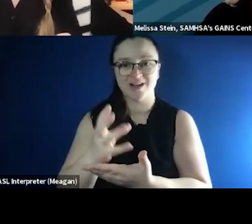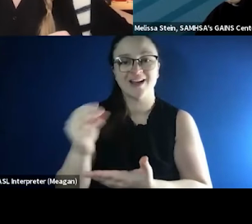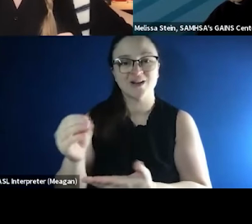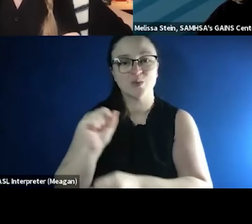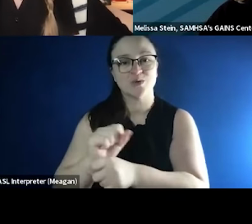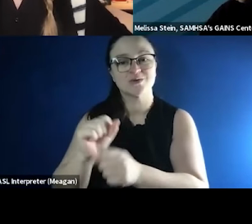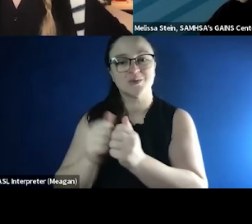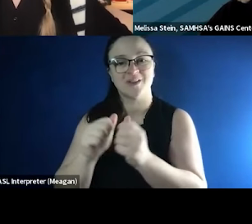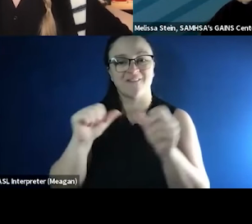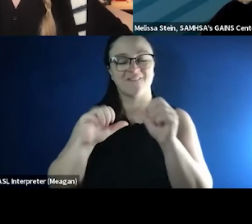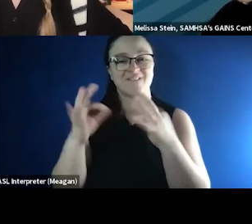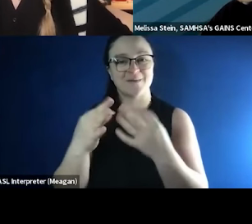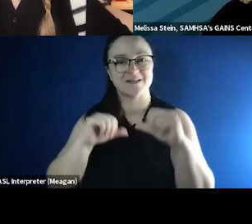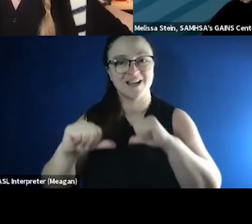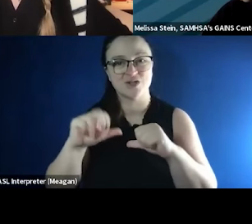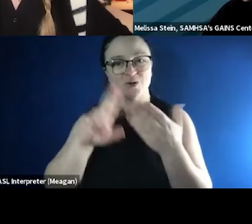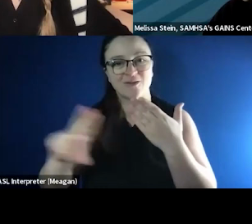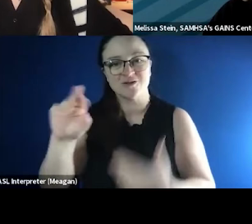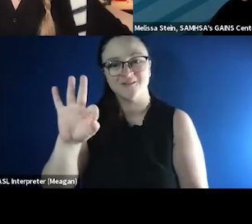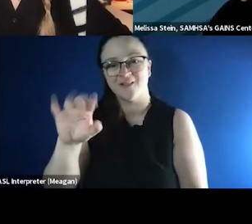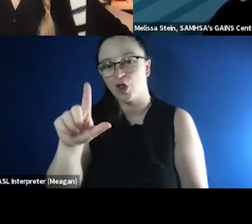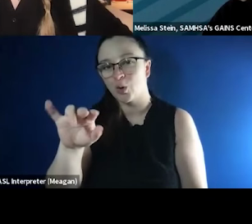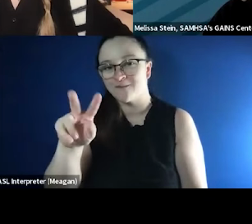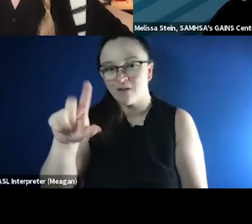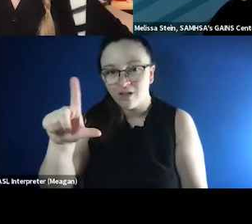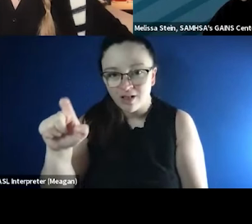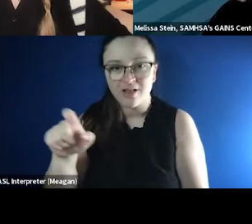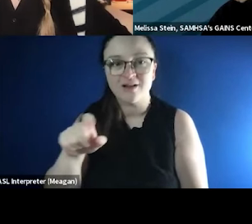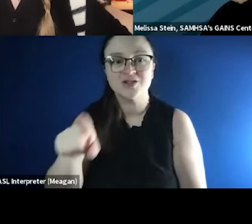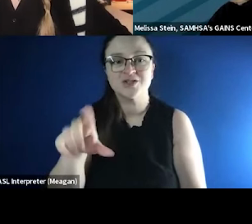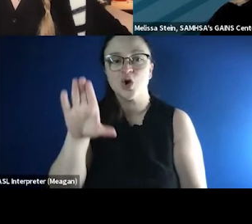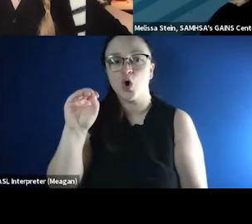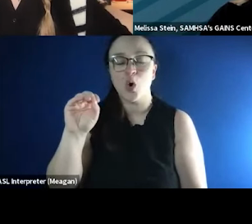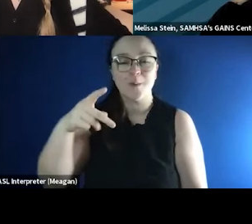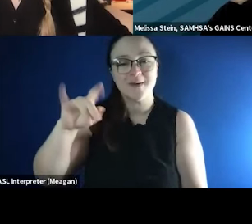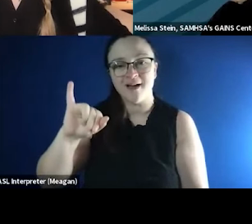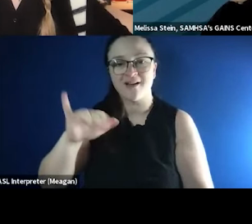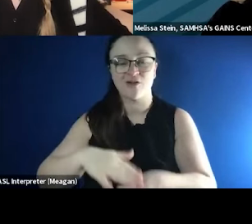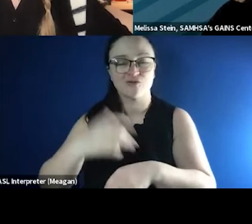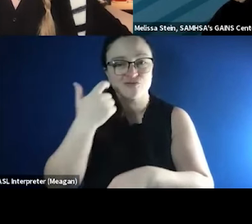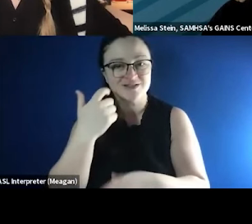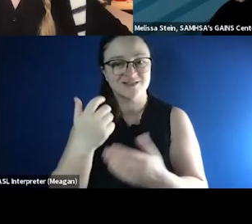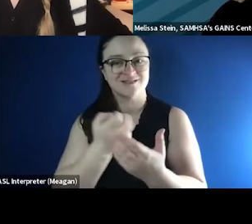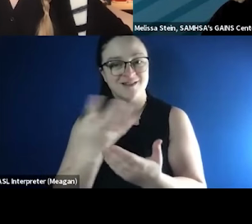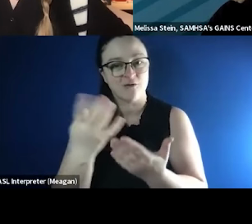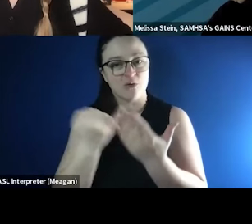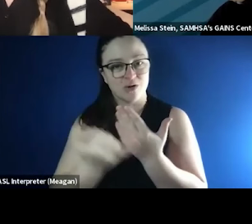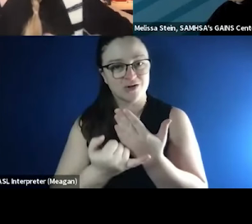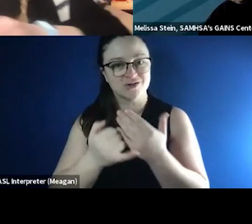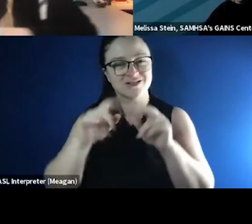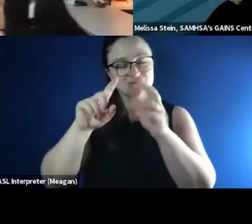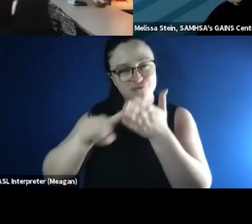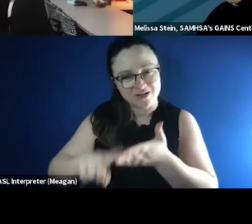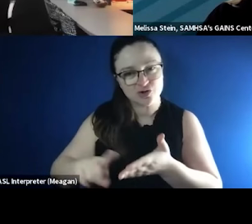Louisville. She has served as a principal investigator or a co-PI on several recent projects looking at older adults in carceral